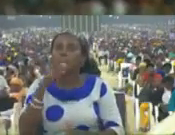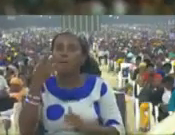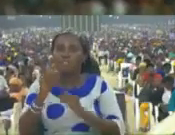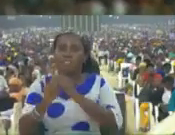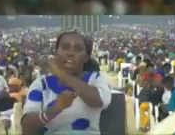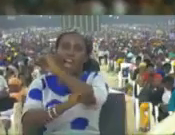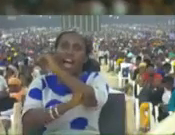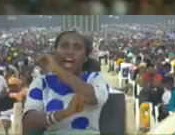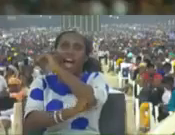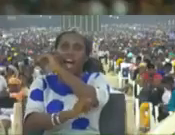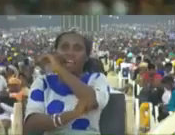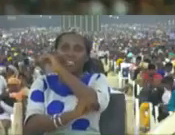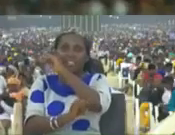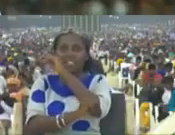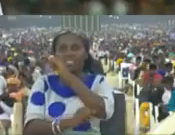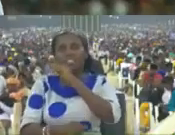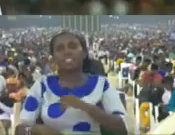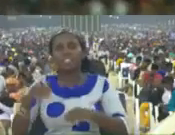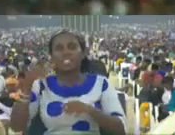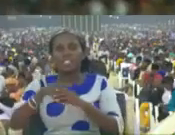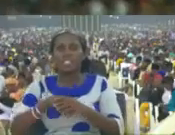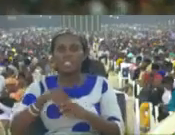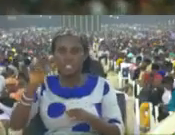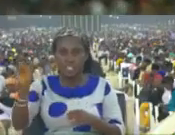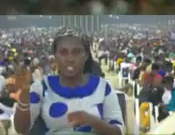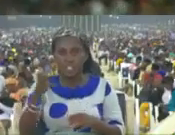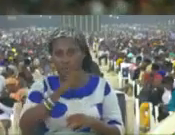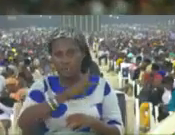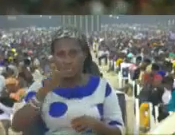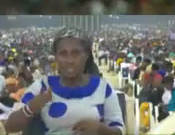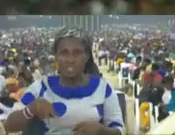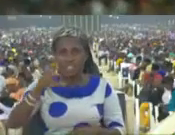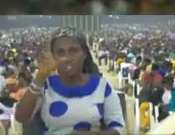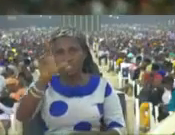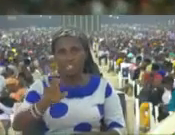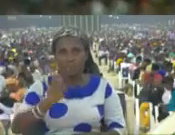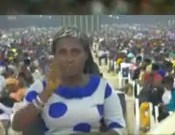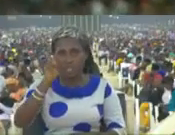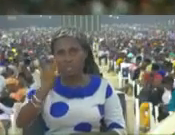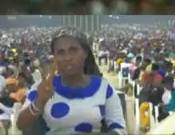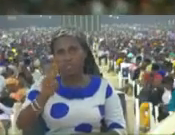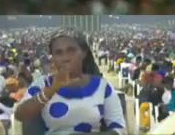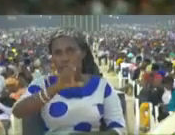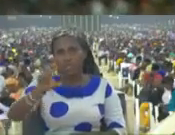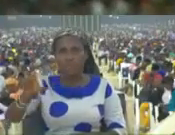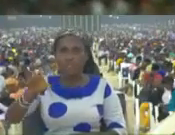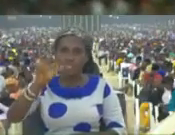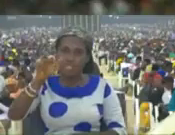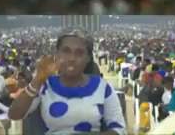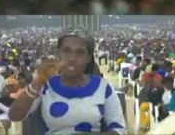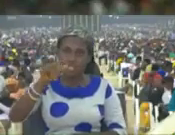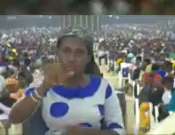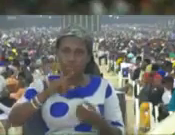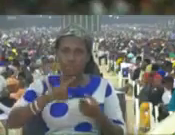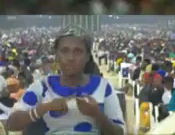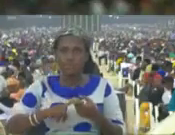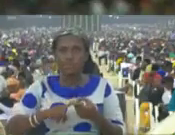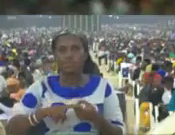In 2 Kings chapter 2, from verse 19 to 22, 2 Kings 2, 19